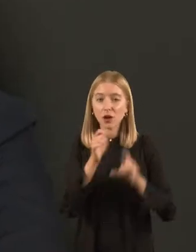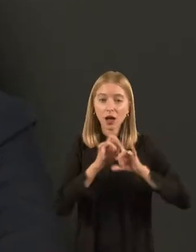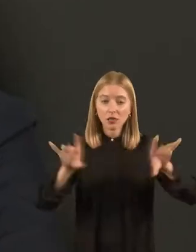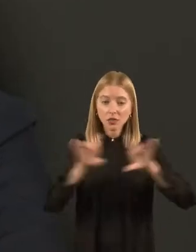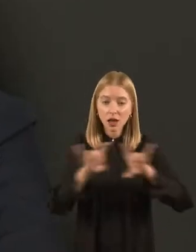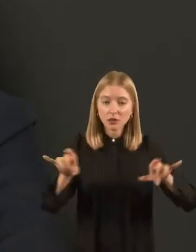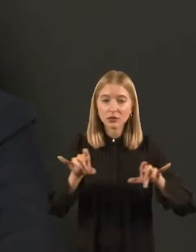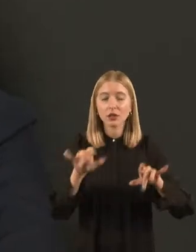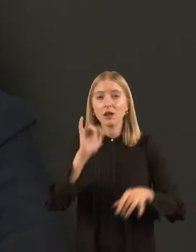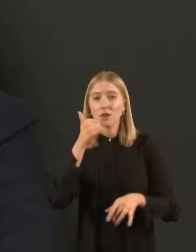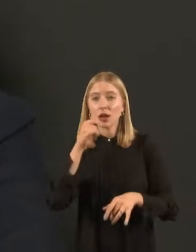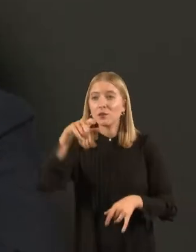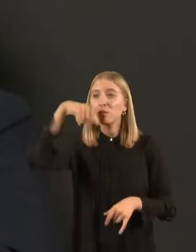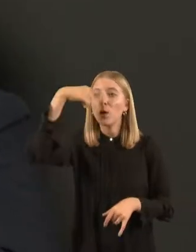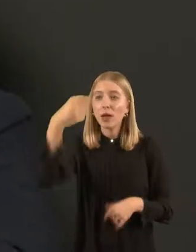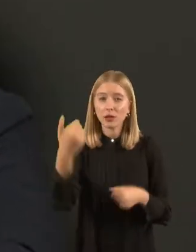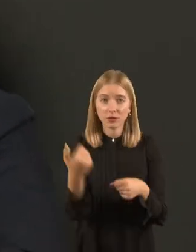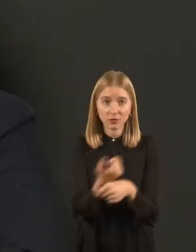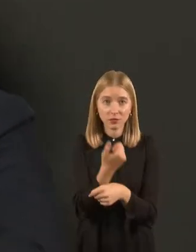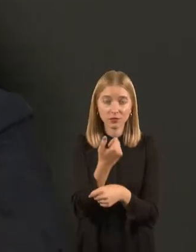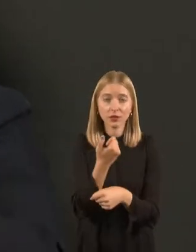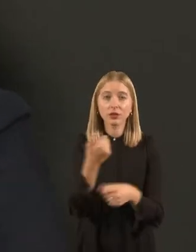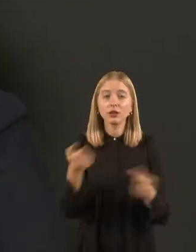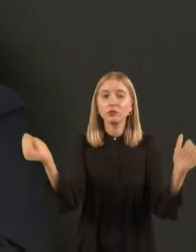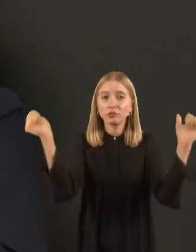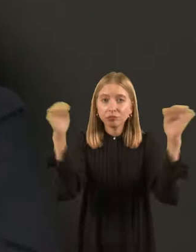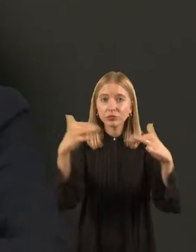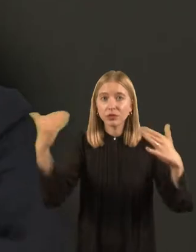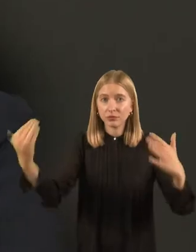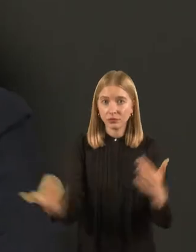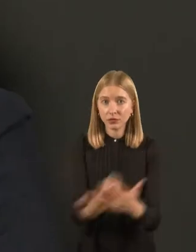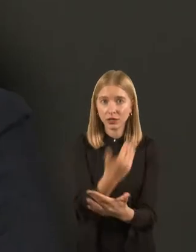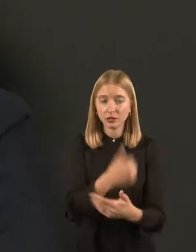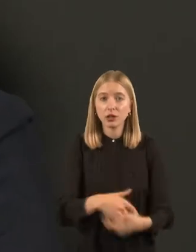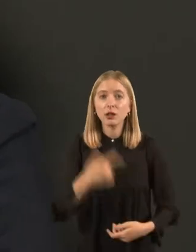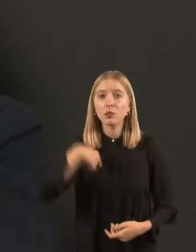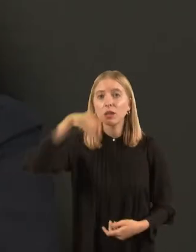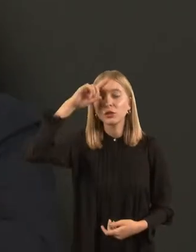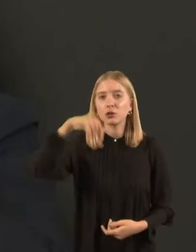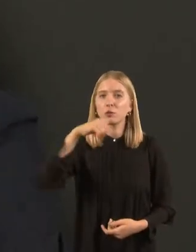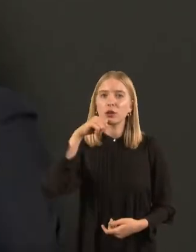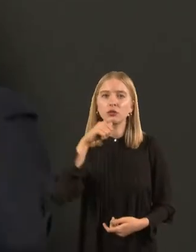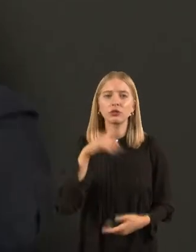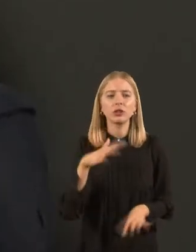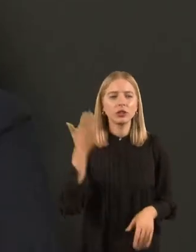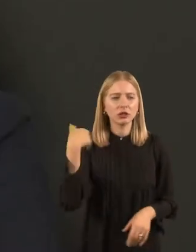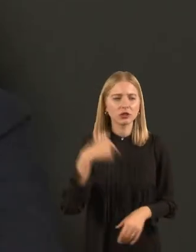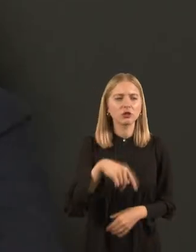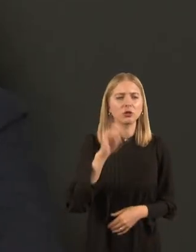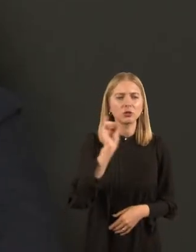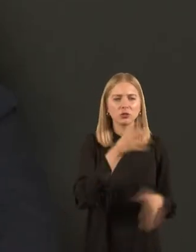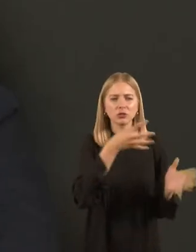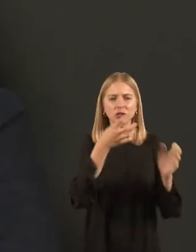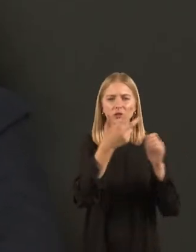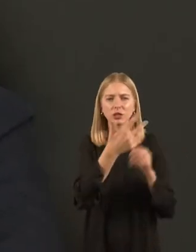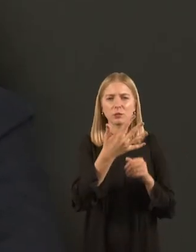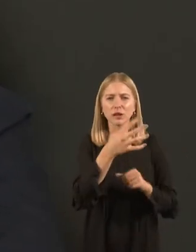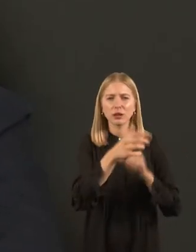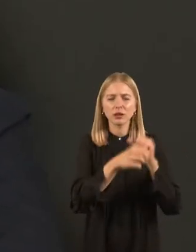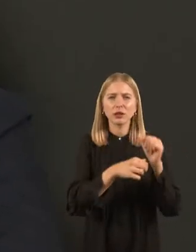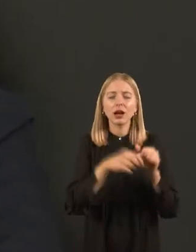we make after this review and what we will achieve in